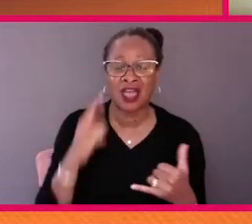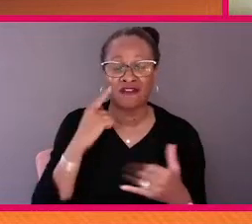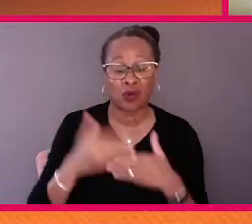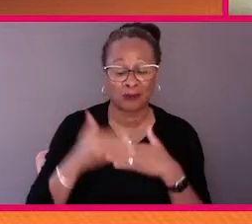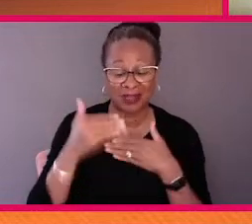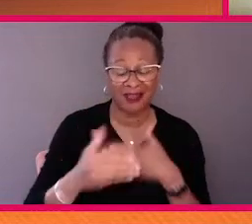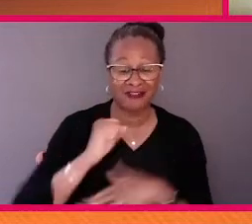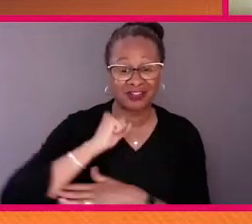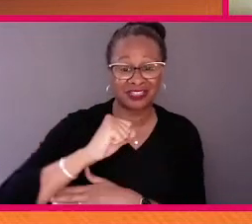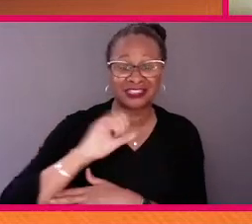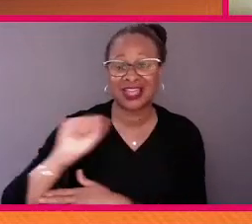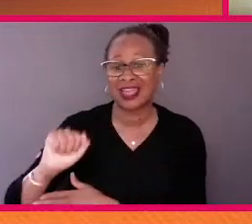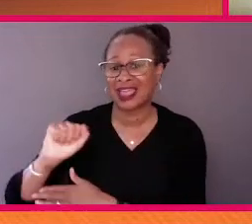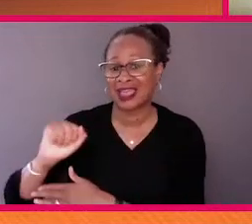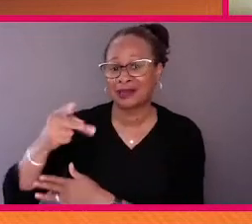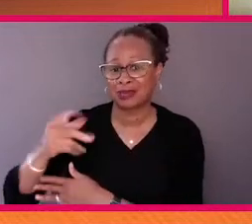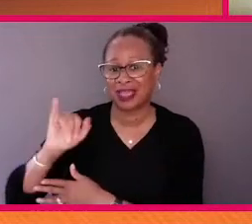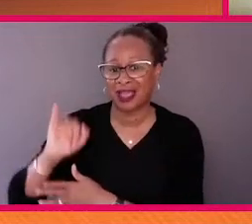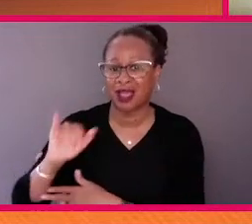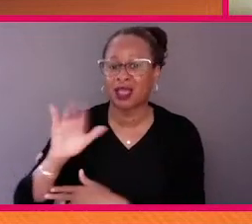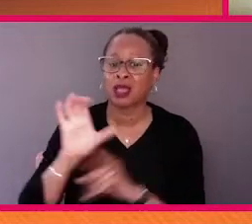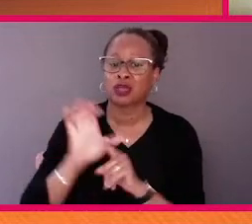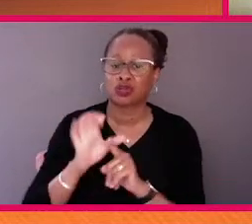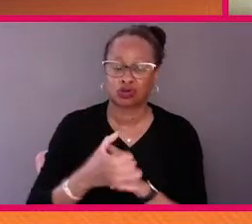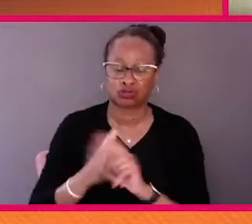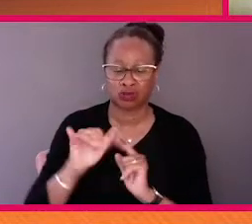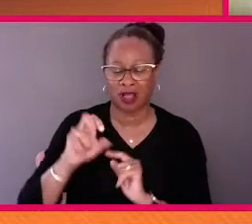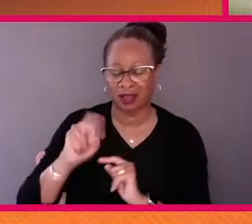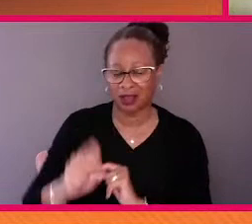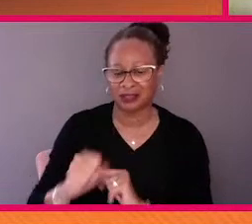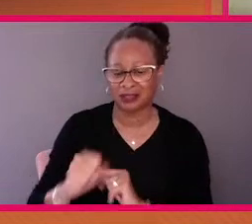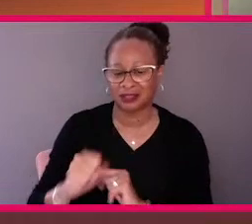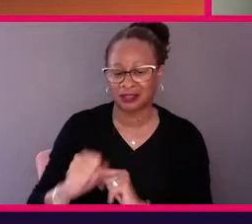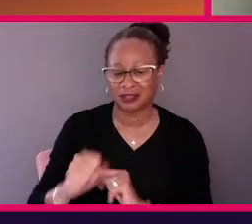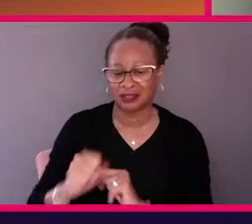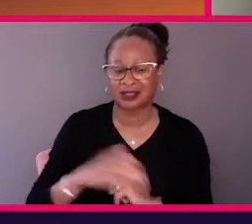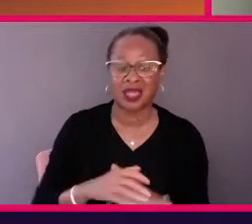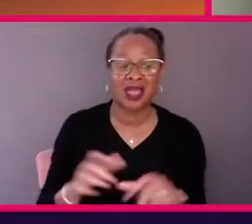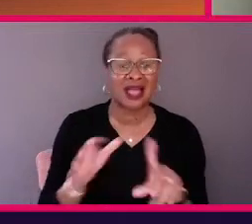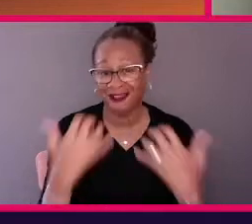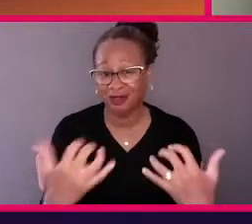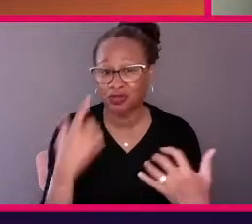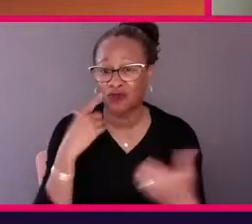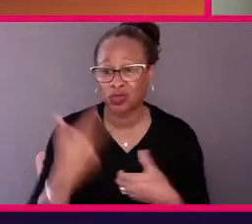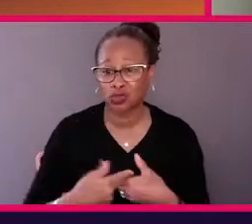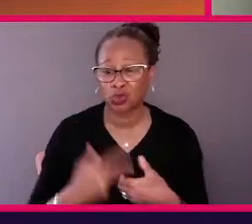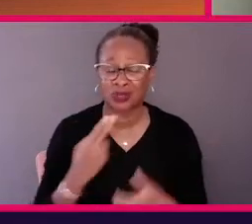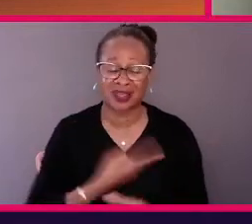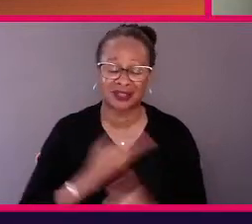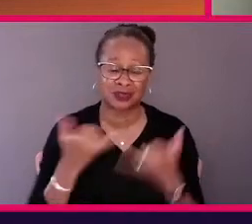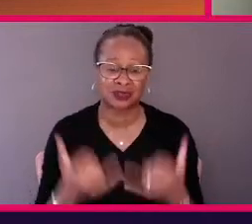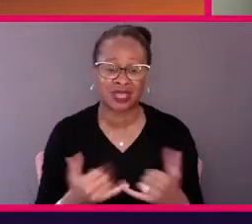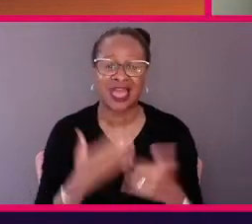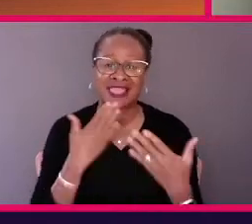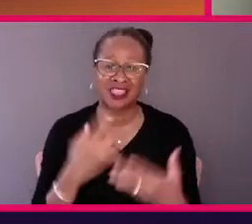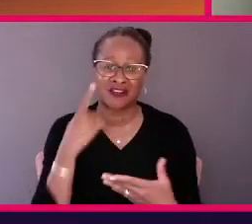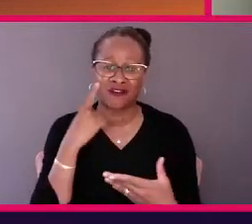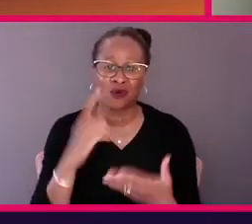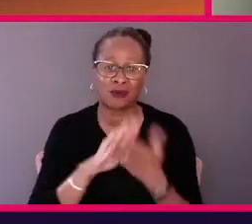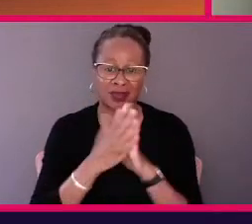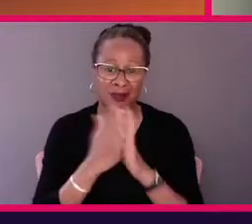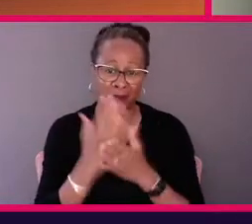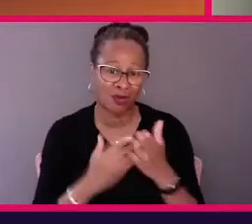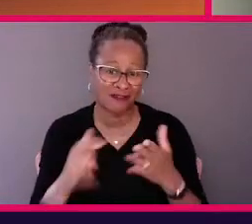Resilience, AAPI Cultural Icons. I especially want to thank the audience for joining. Thank you for being a part of